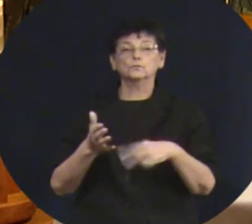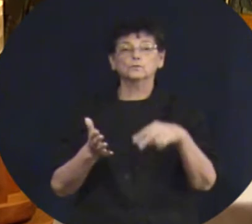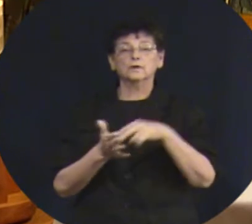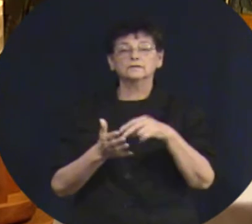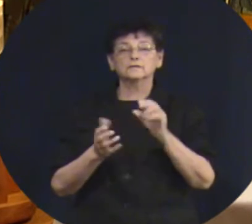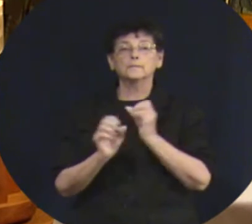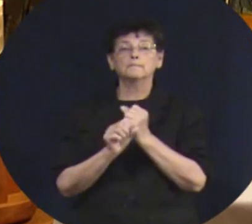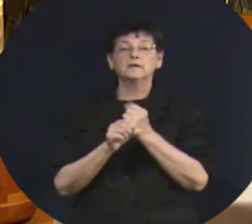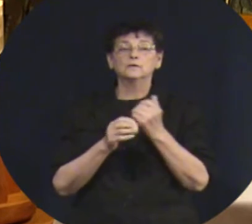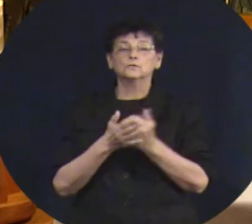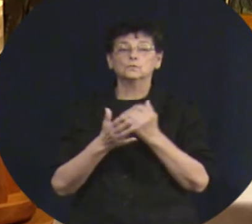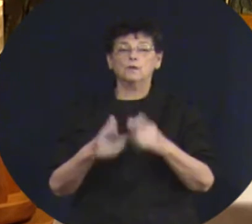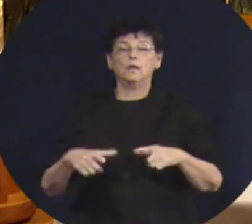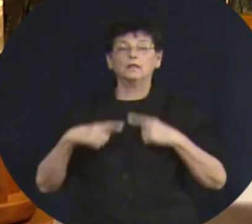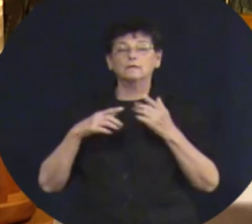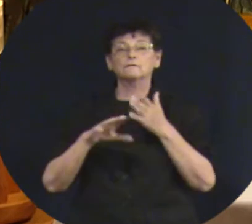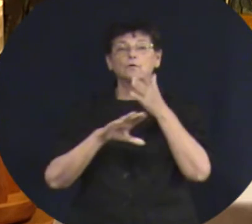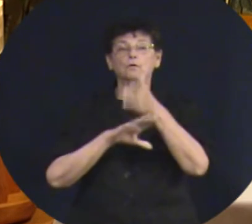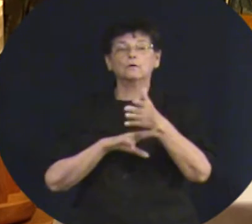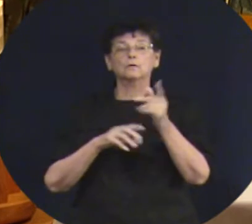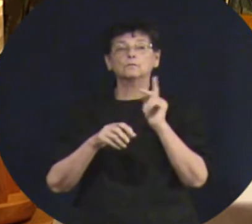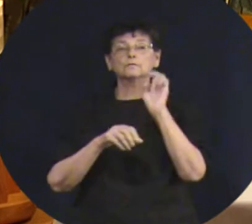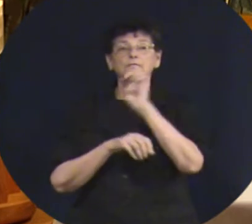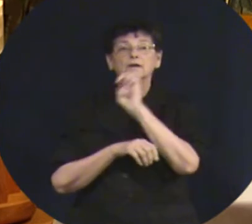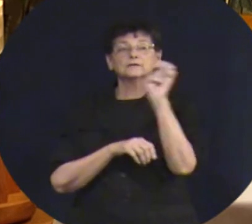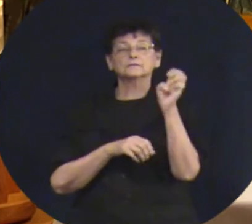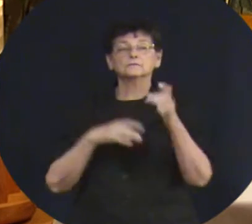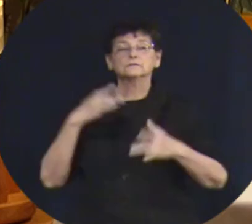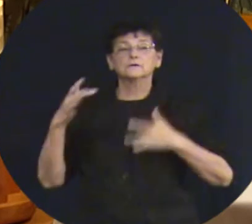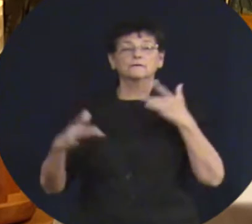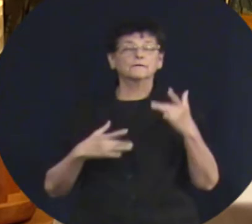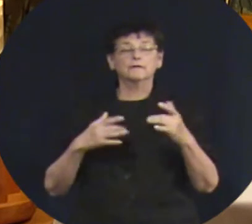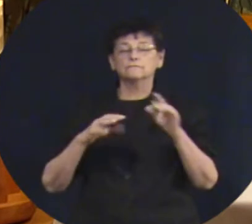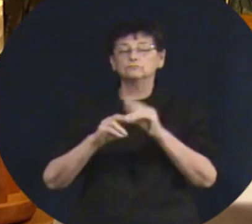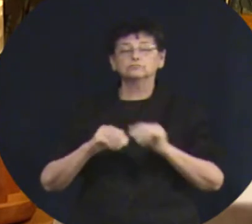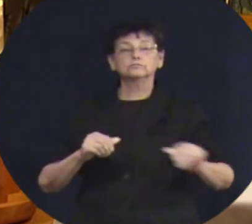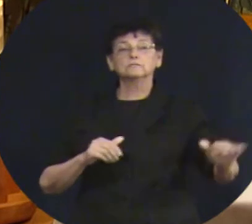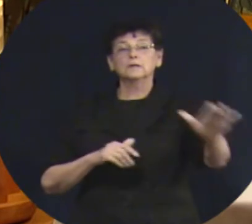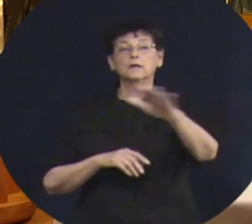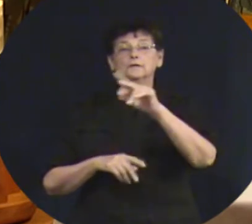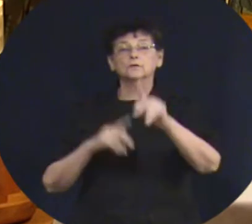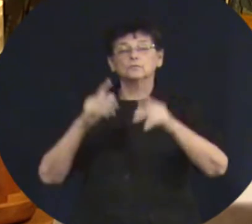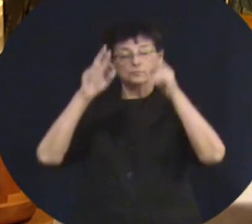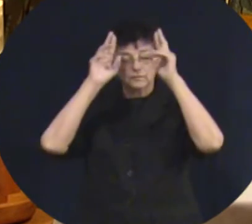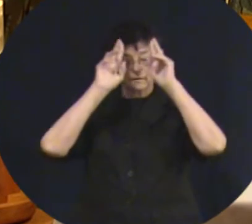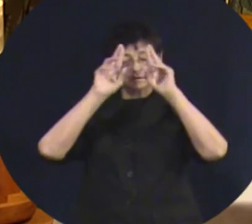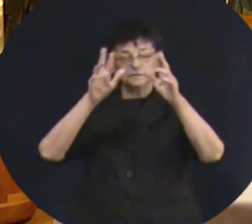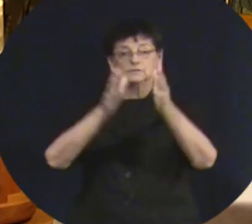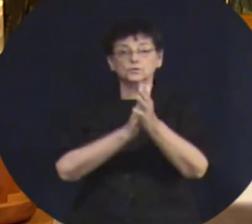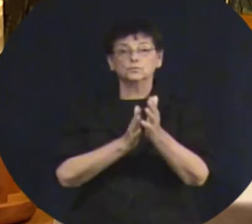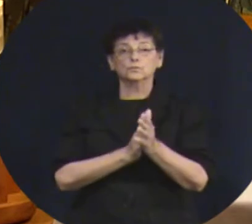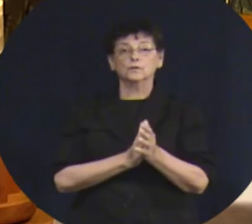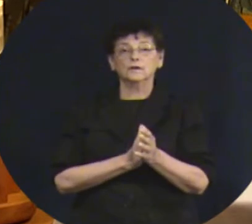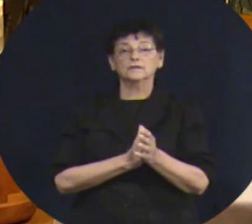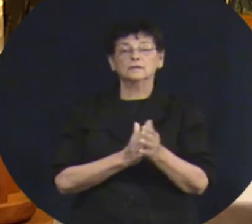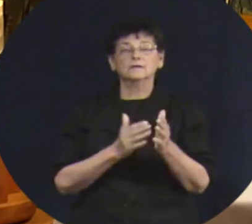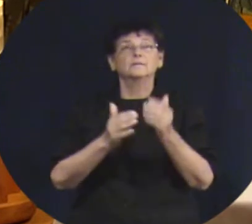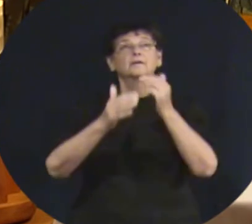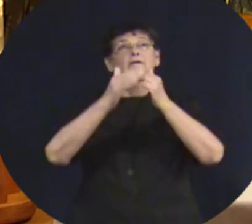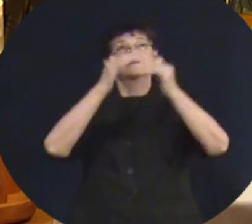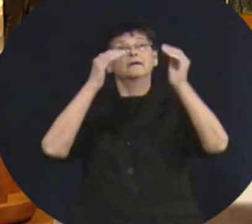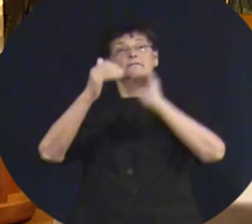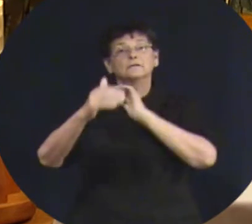life. Therefore, overcome with paschal joy, every land, every people exults in your praise, and even the